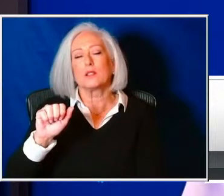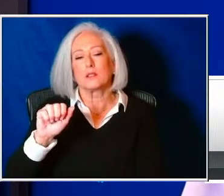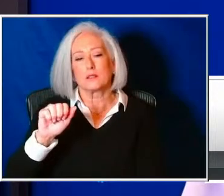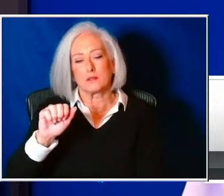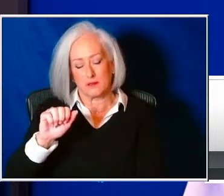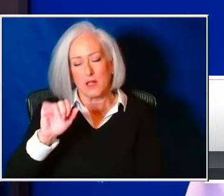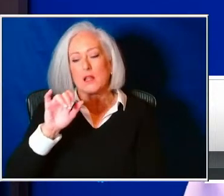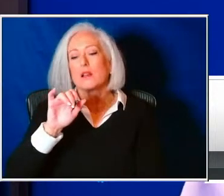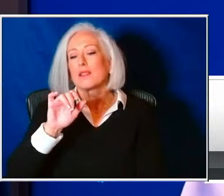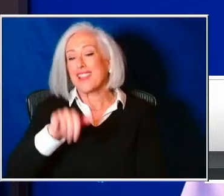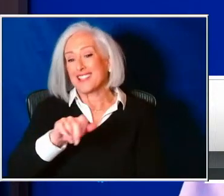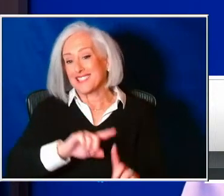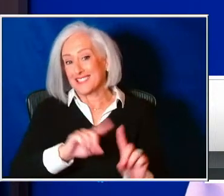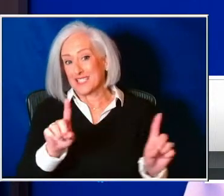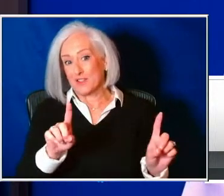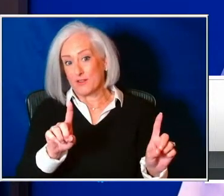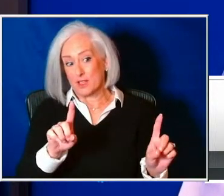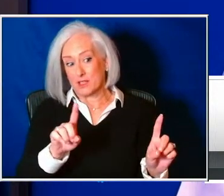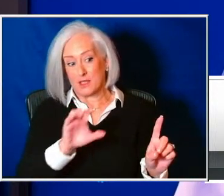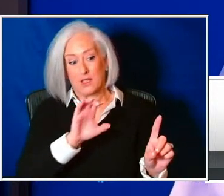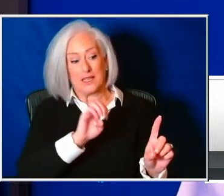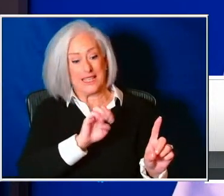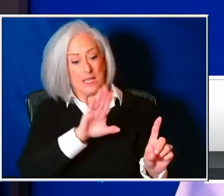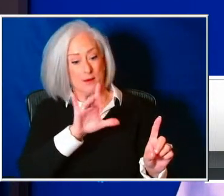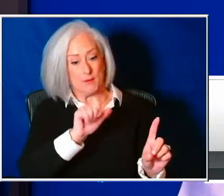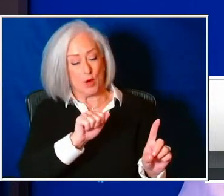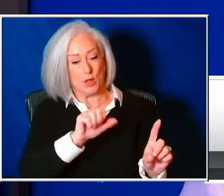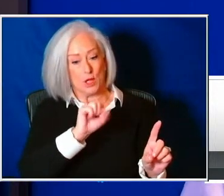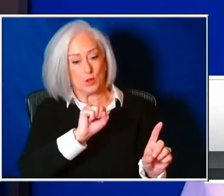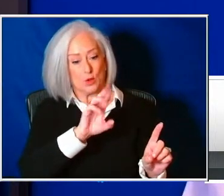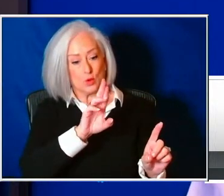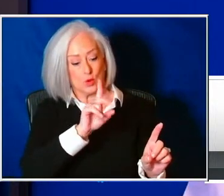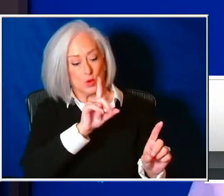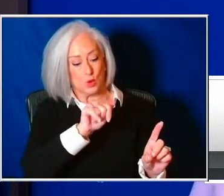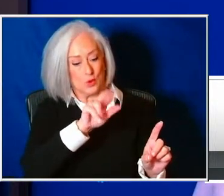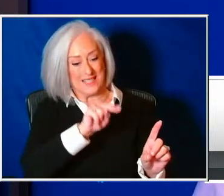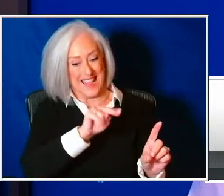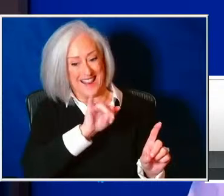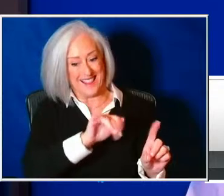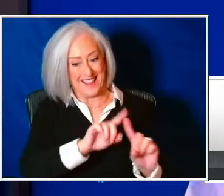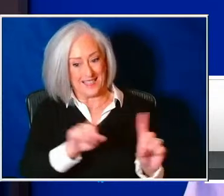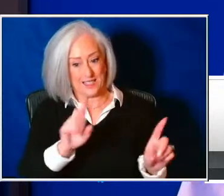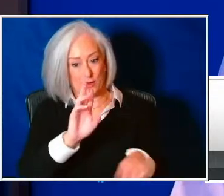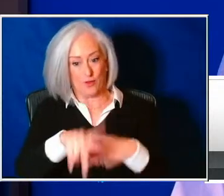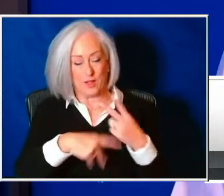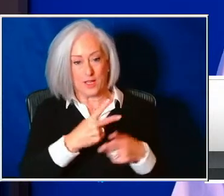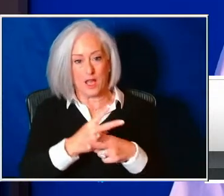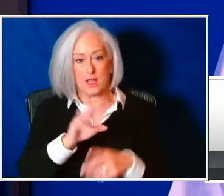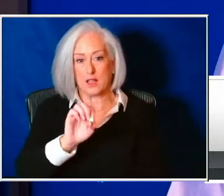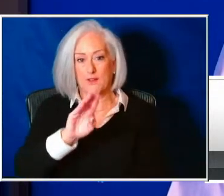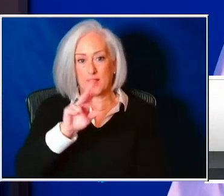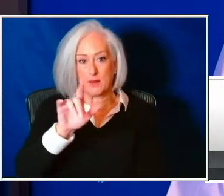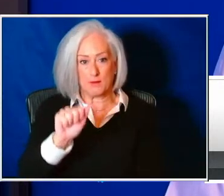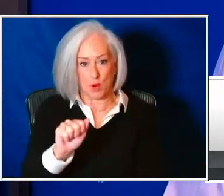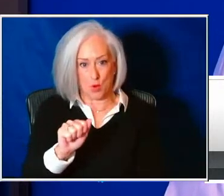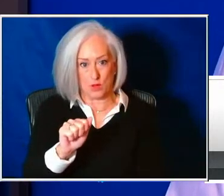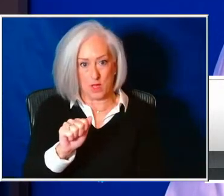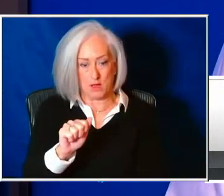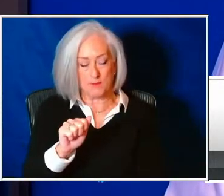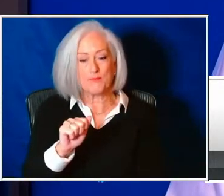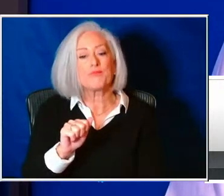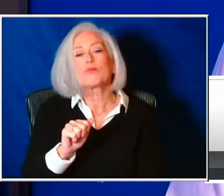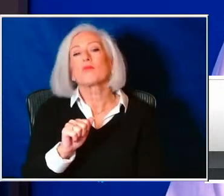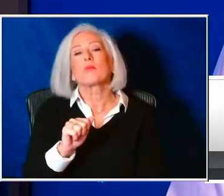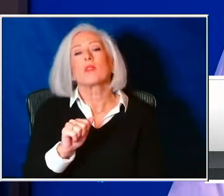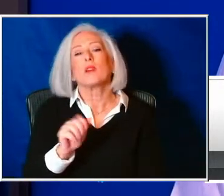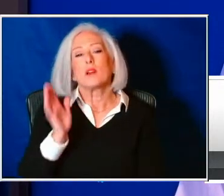is the Ebola Sudan strain. And these are different strains. I know we used to talk about strains for the